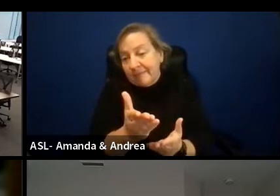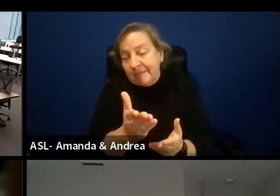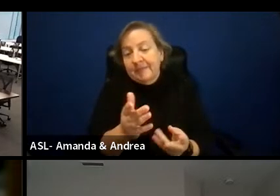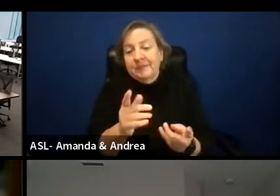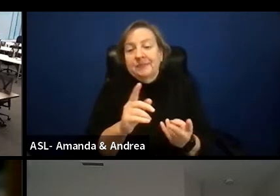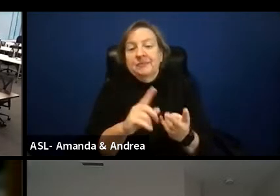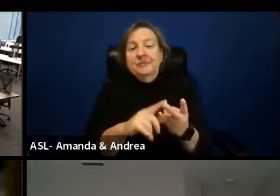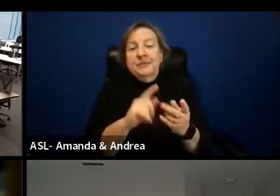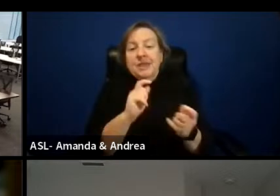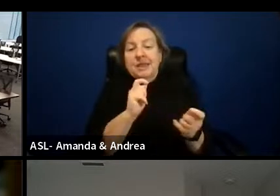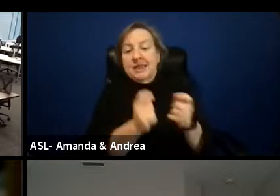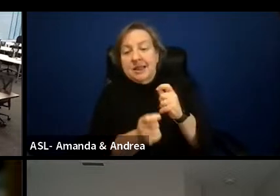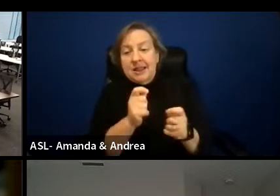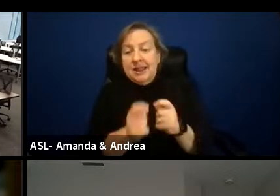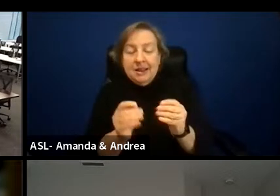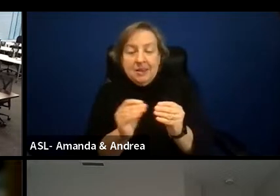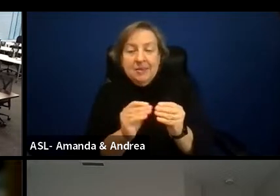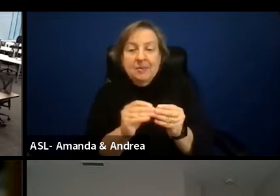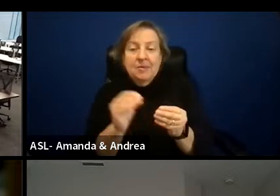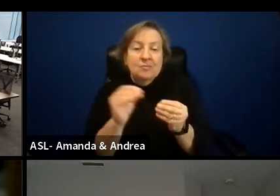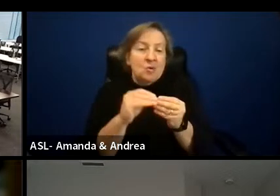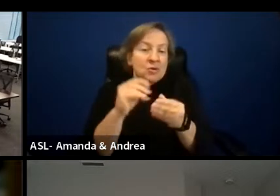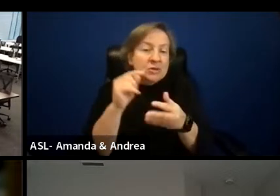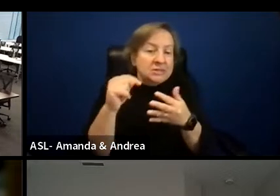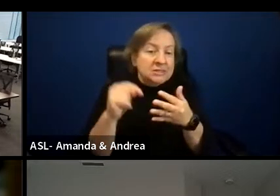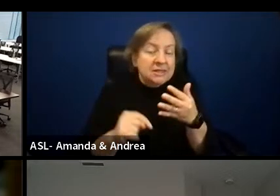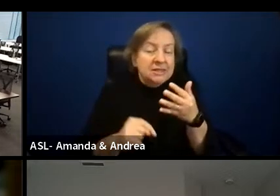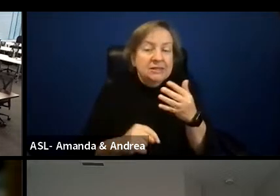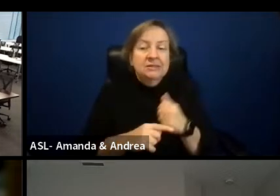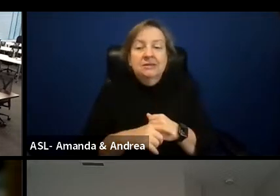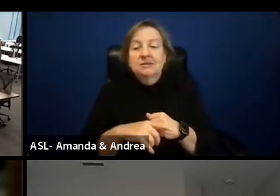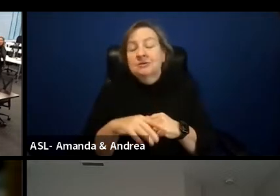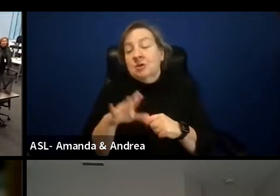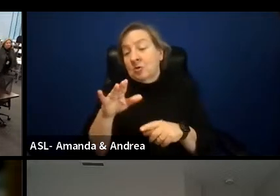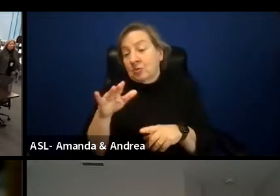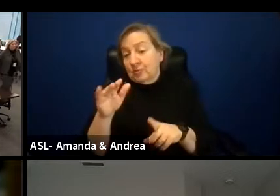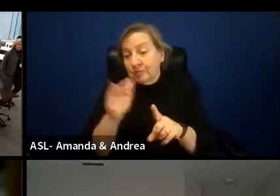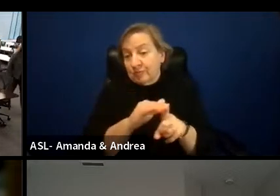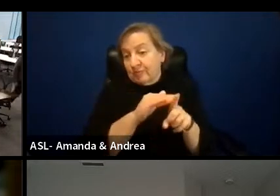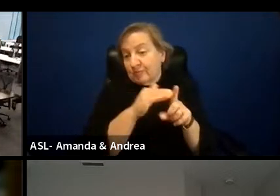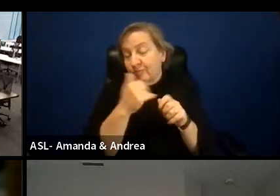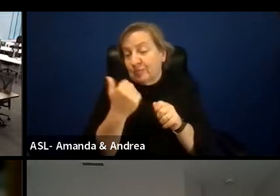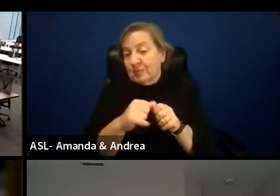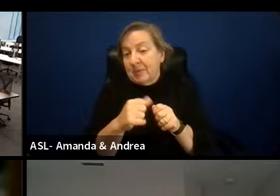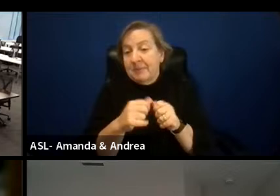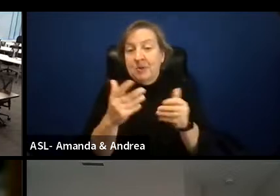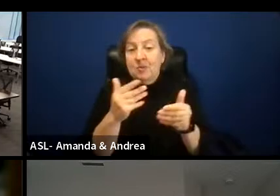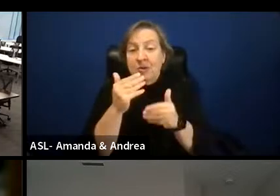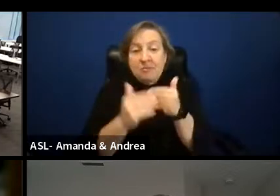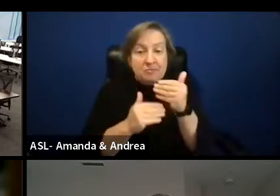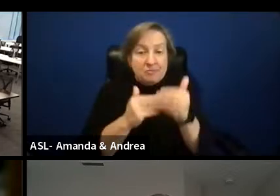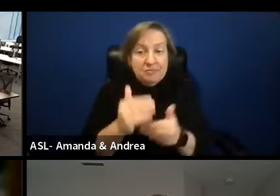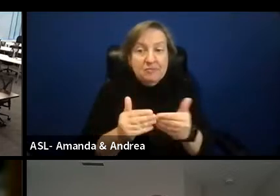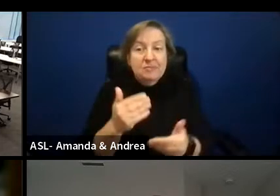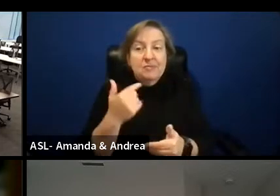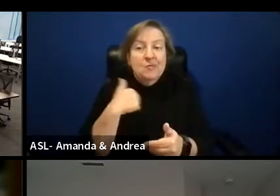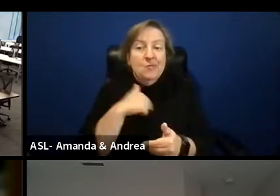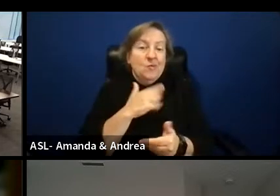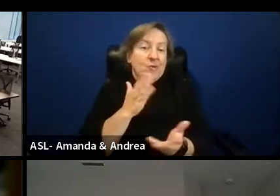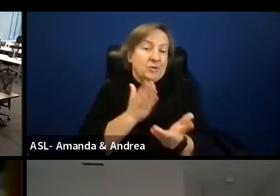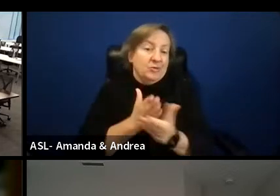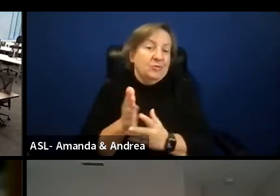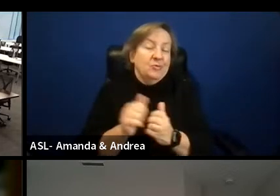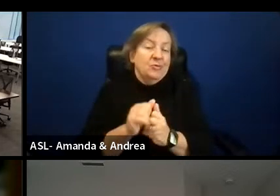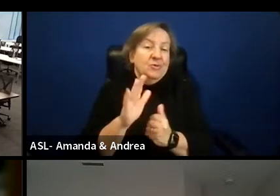to refine them further, get into more detail. So just a reminder of kind of the process that we've been going through with